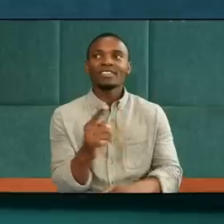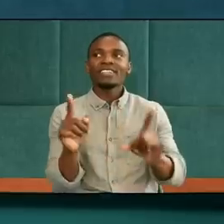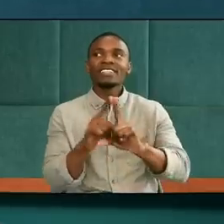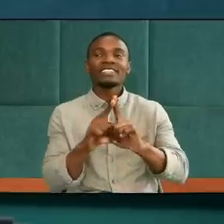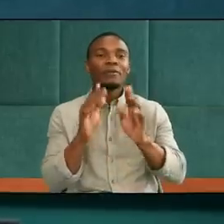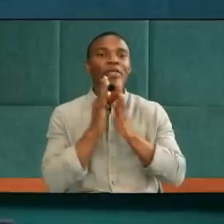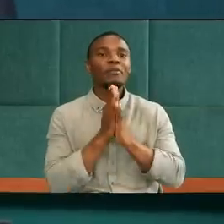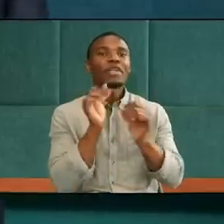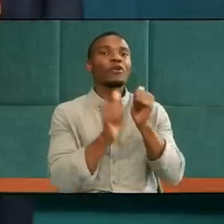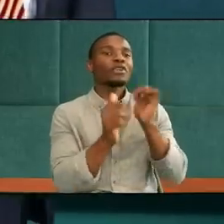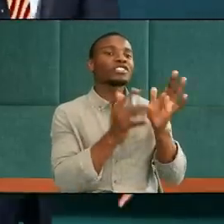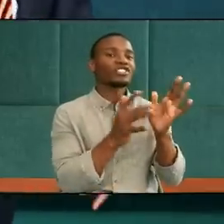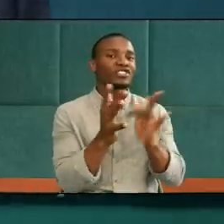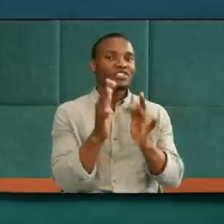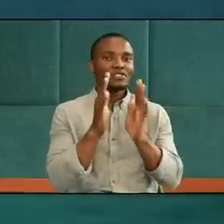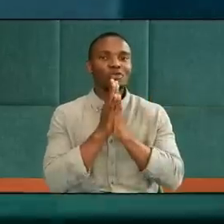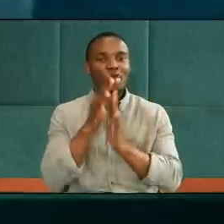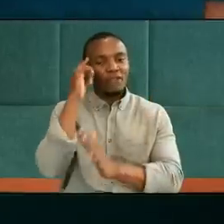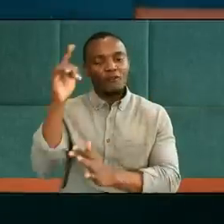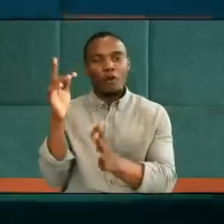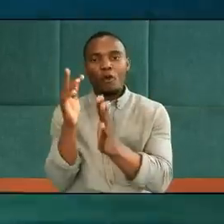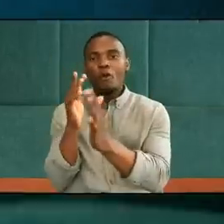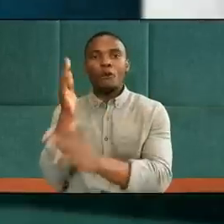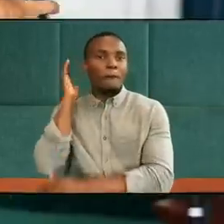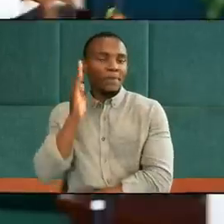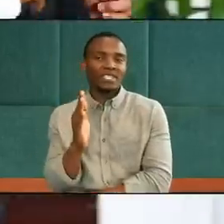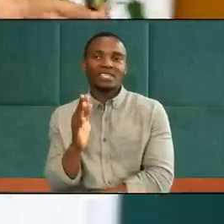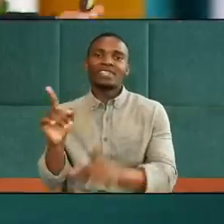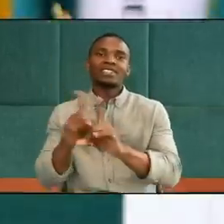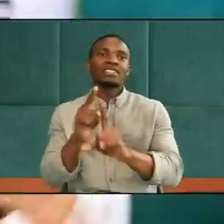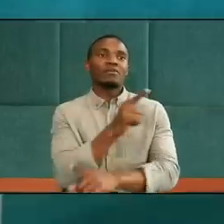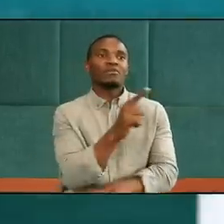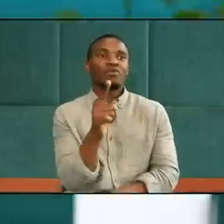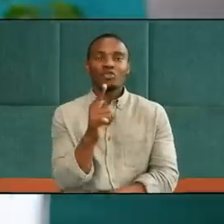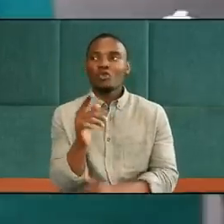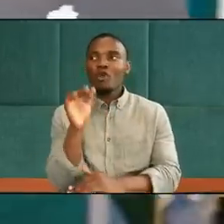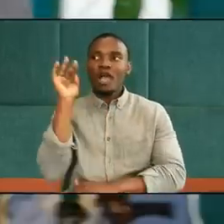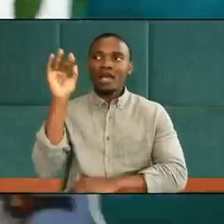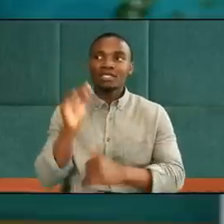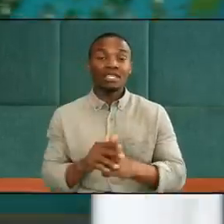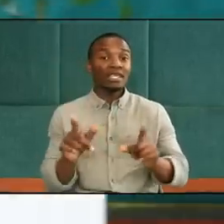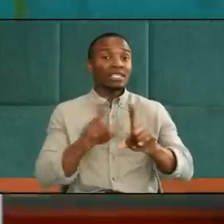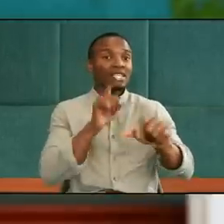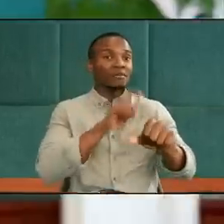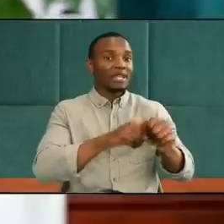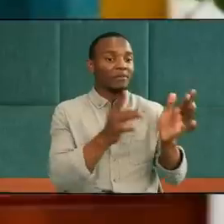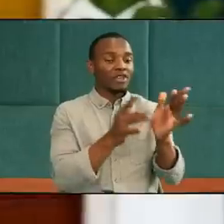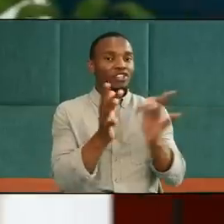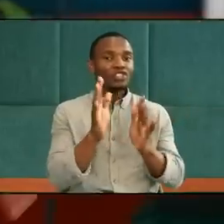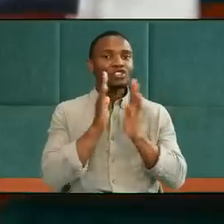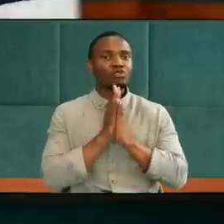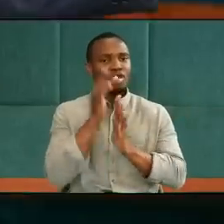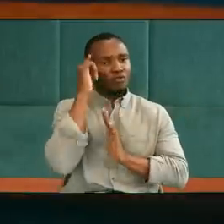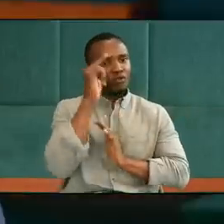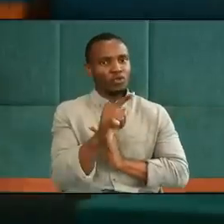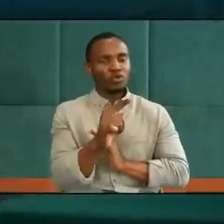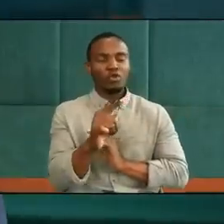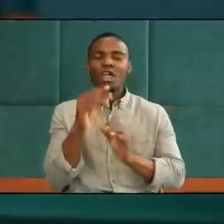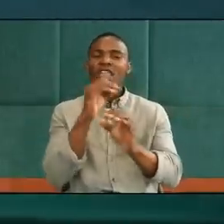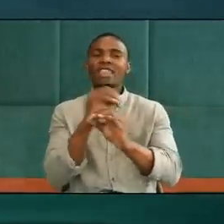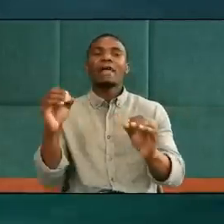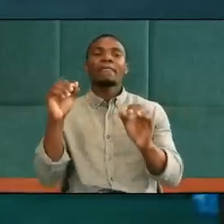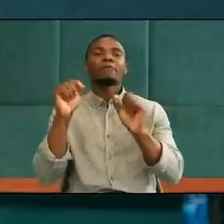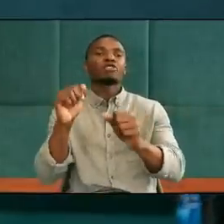my name. My name, my name, my name. Because when Jesus pray for you, ain't no weapon formed against you can